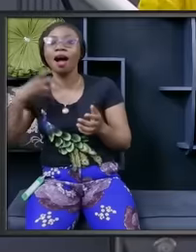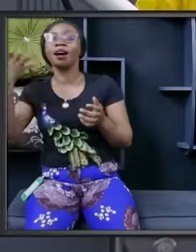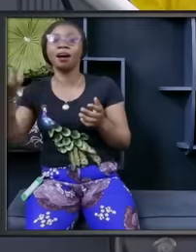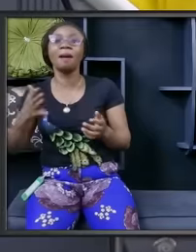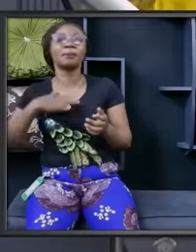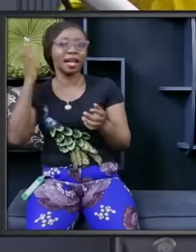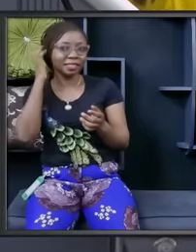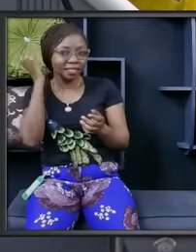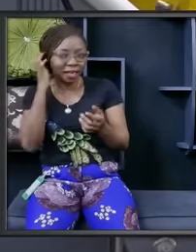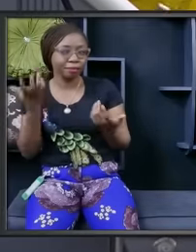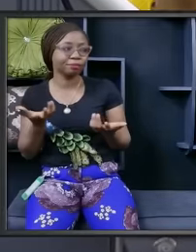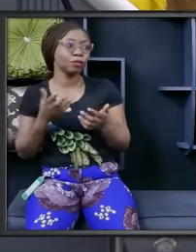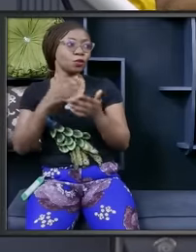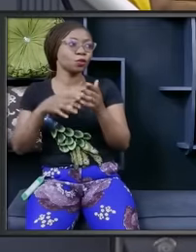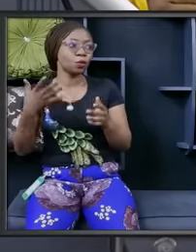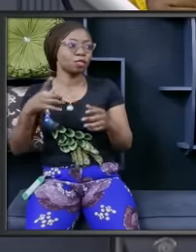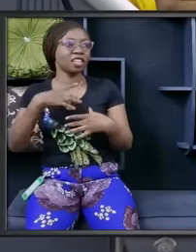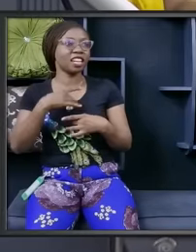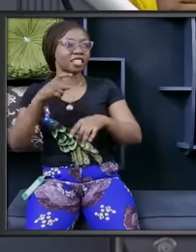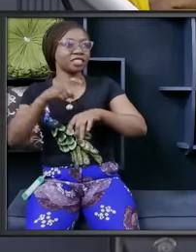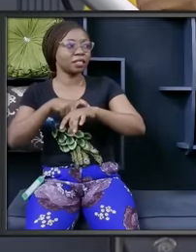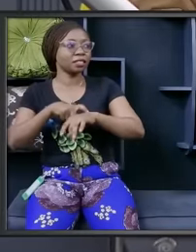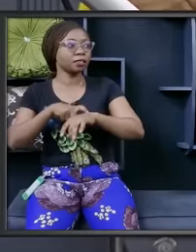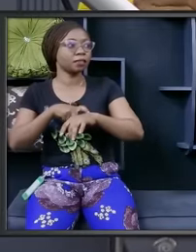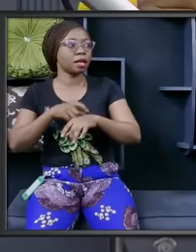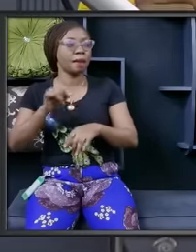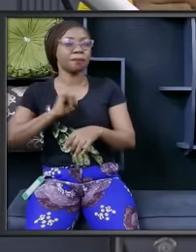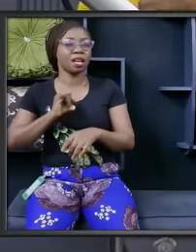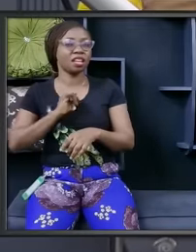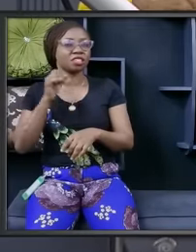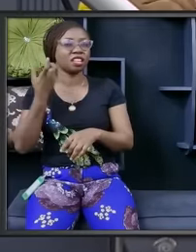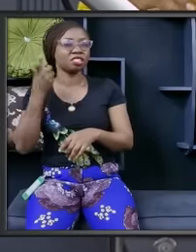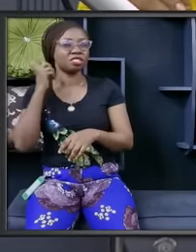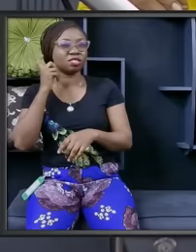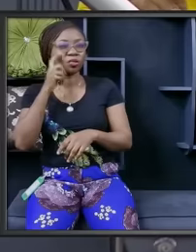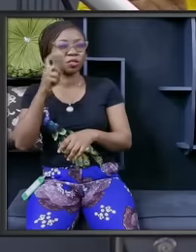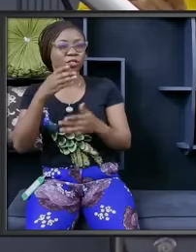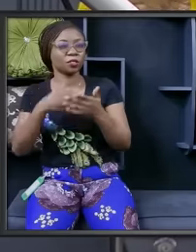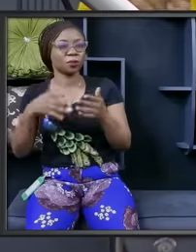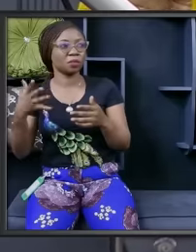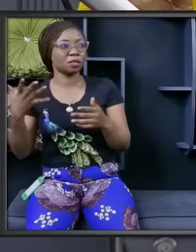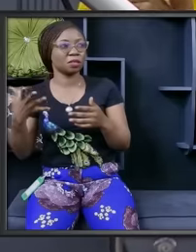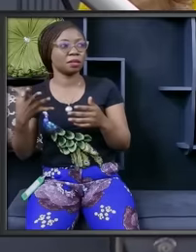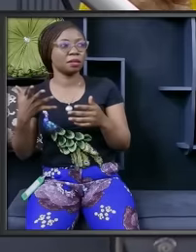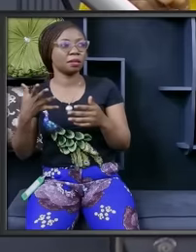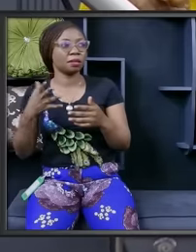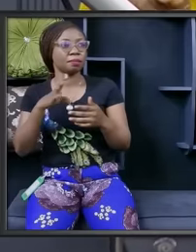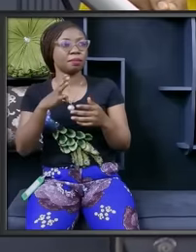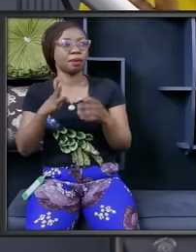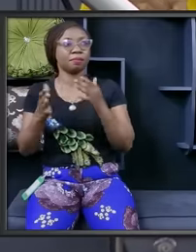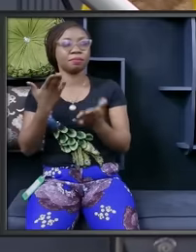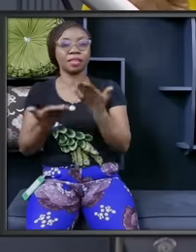Something like that. Now, madam, are they suspect something? Better like say now that woman dialed the